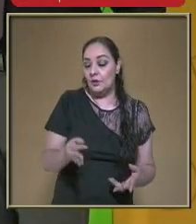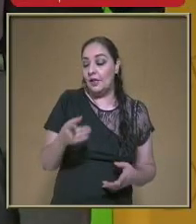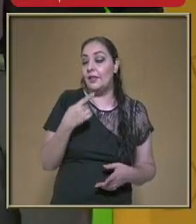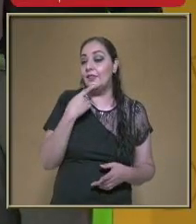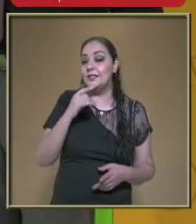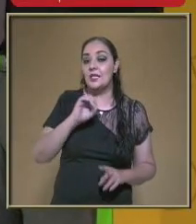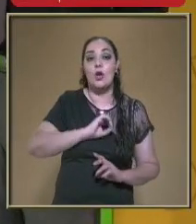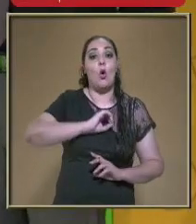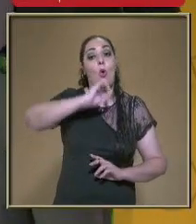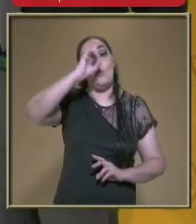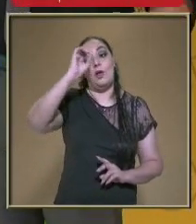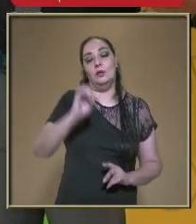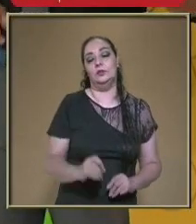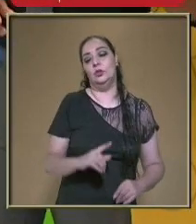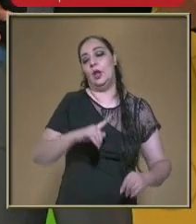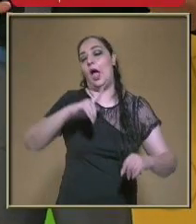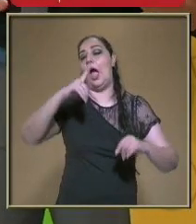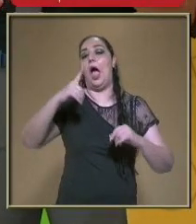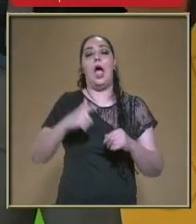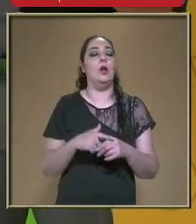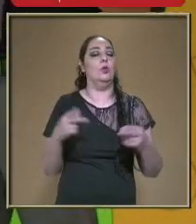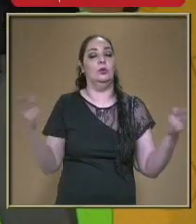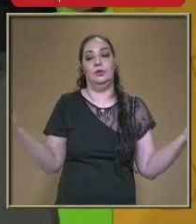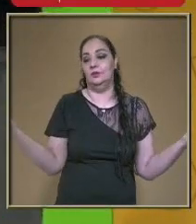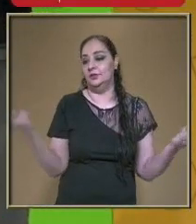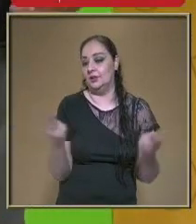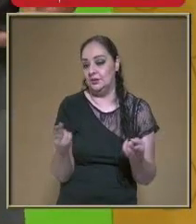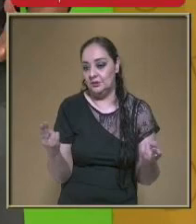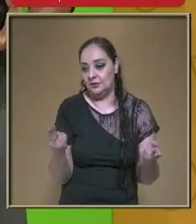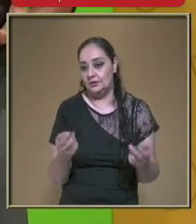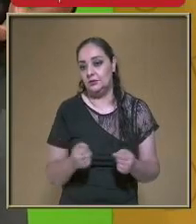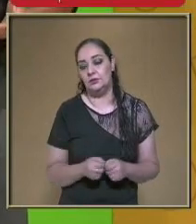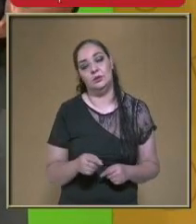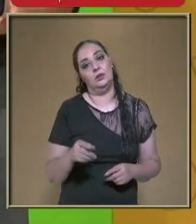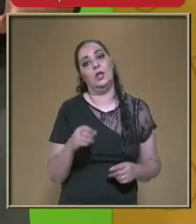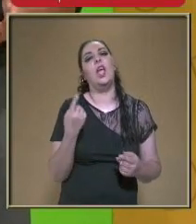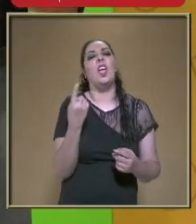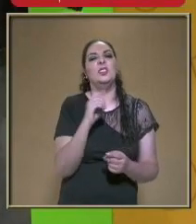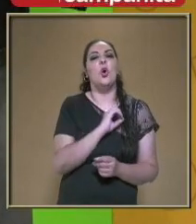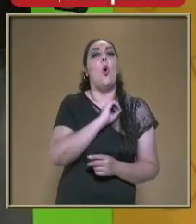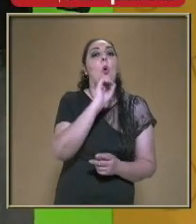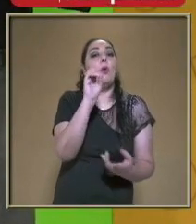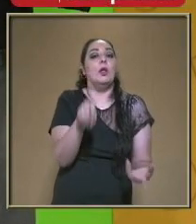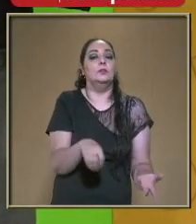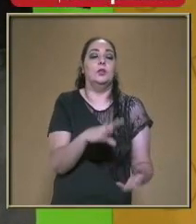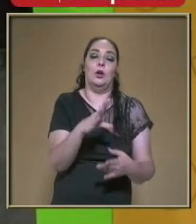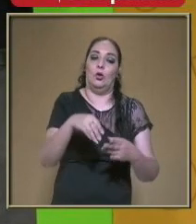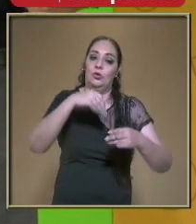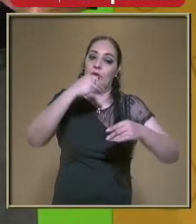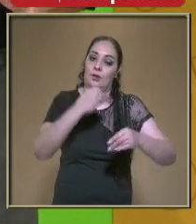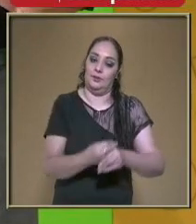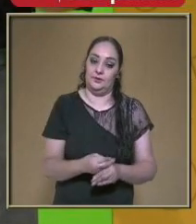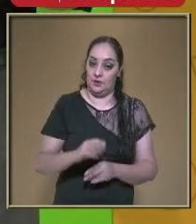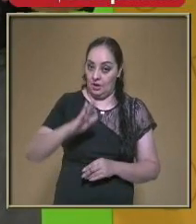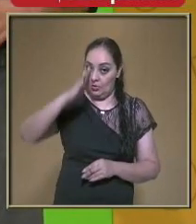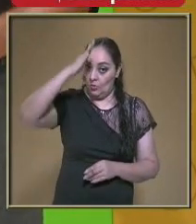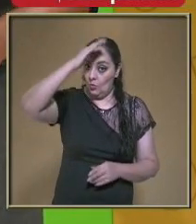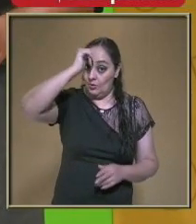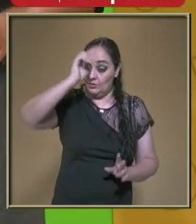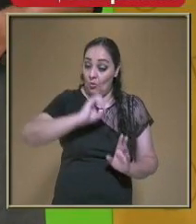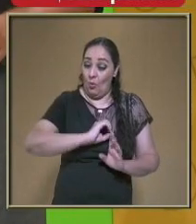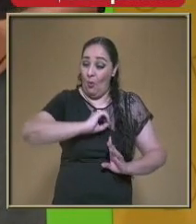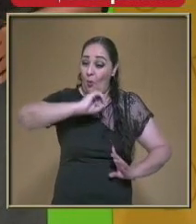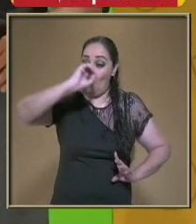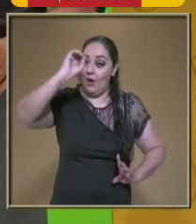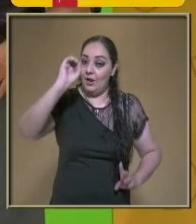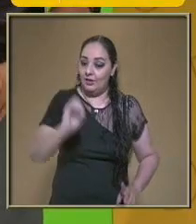obligation when something is necessary. But what is an obligation? Again, remember the obligation,